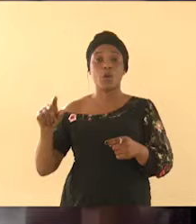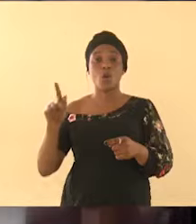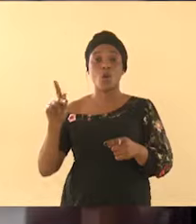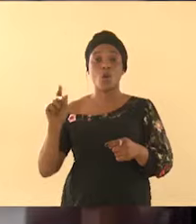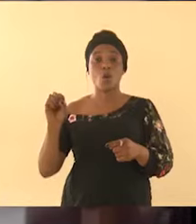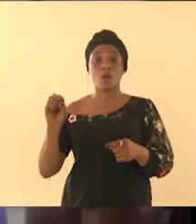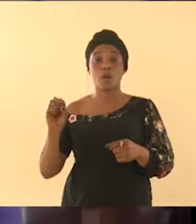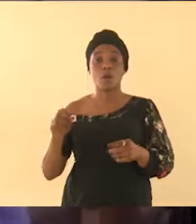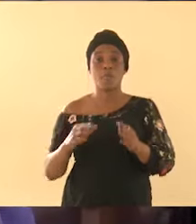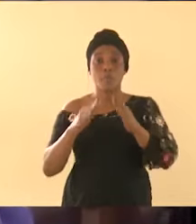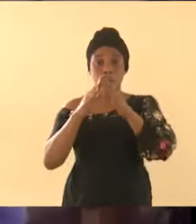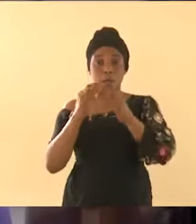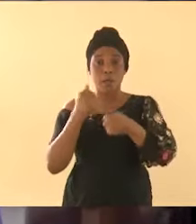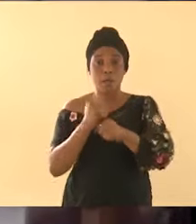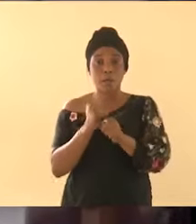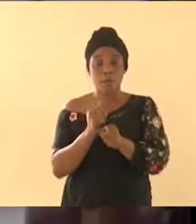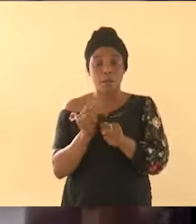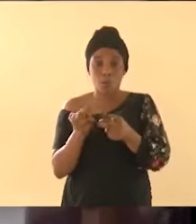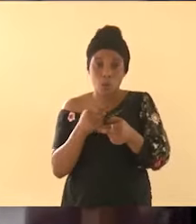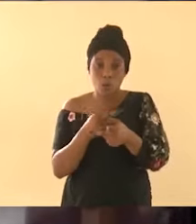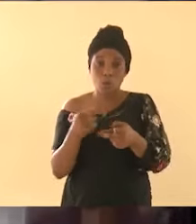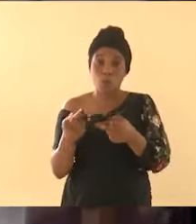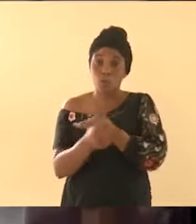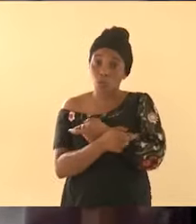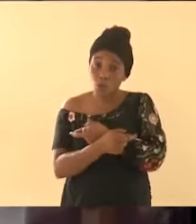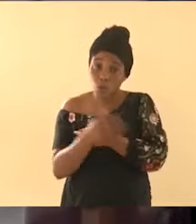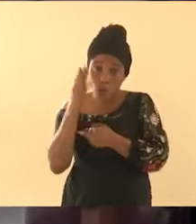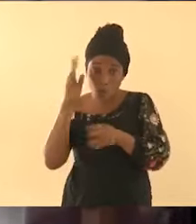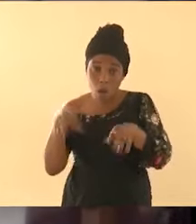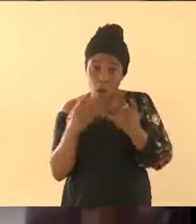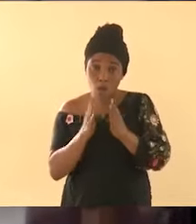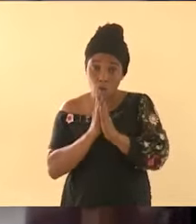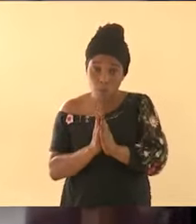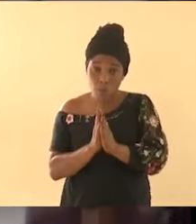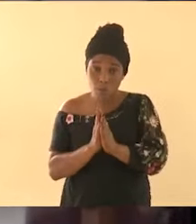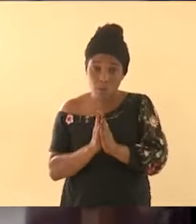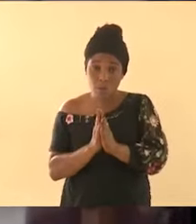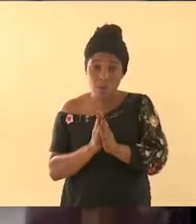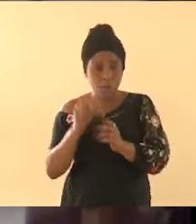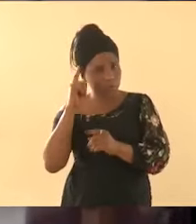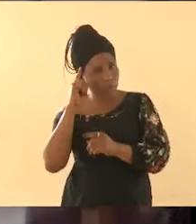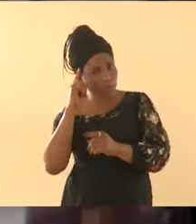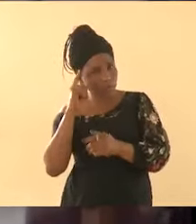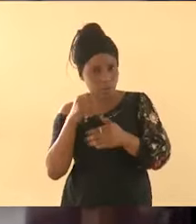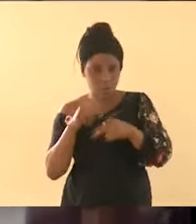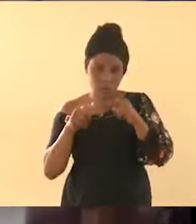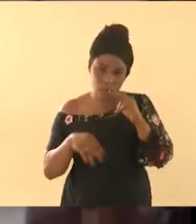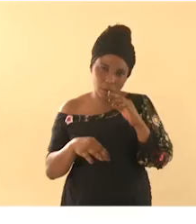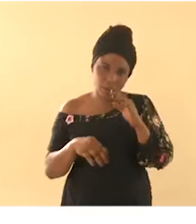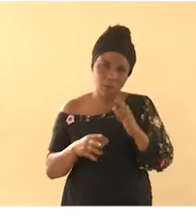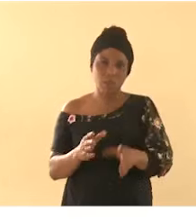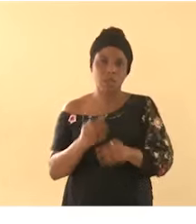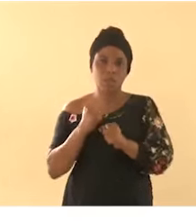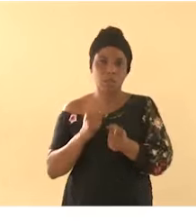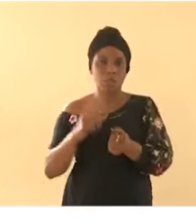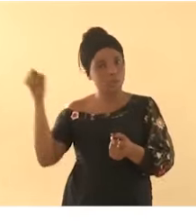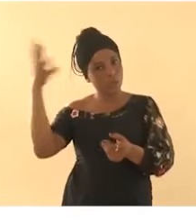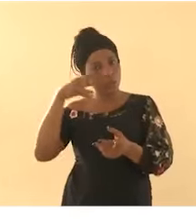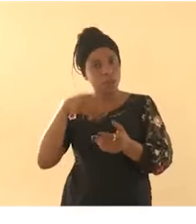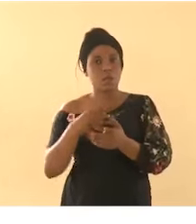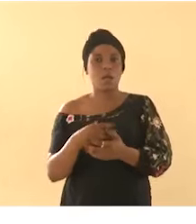Are you okay? The mountain can be in your room. Do we know how to pray, how to reflect, how to receive the light of